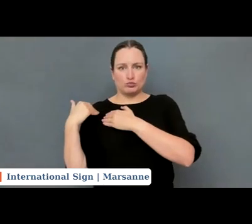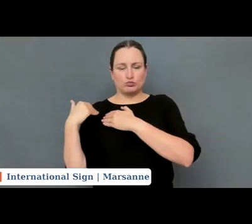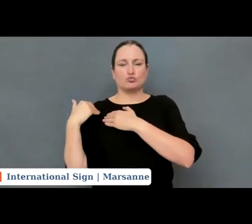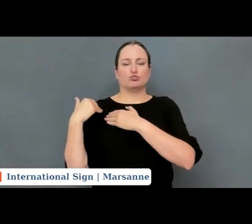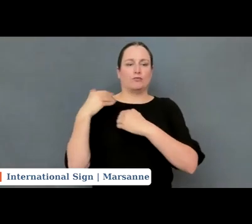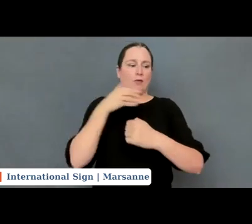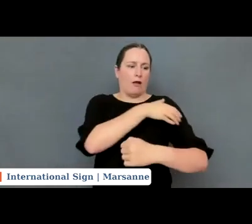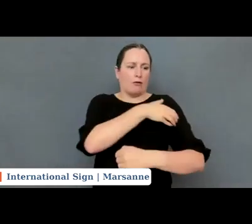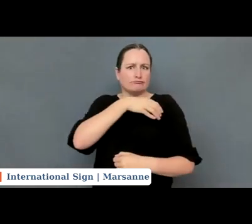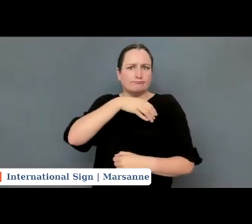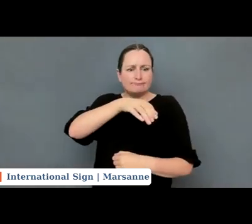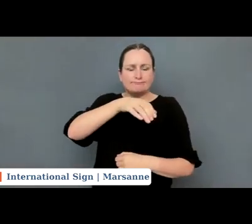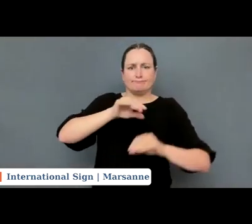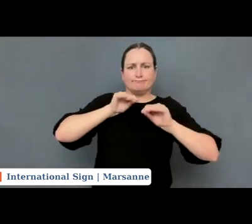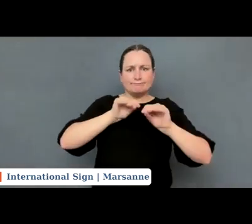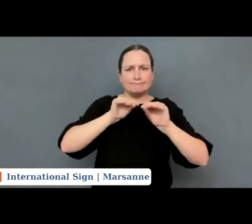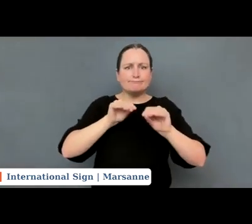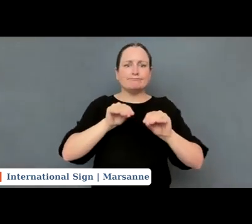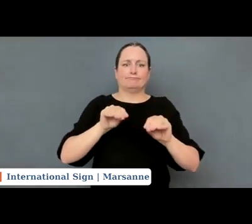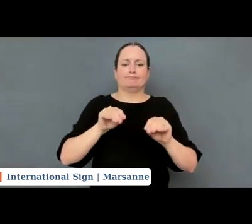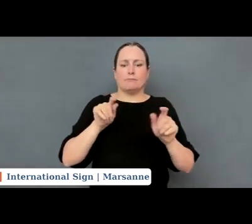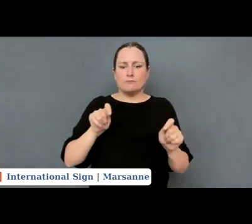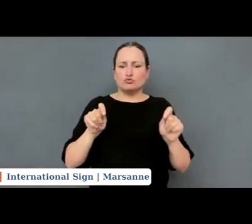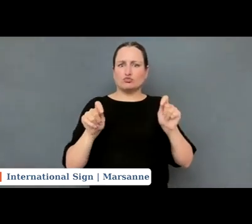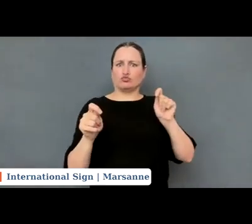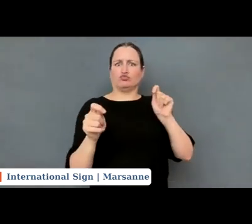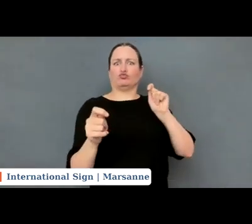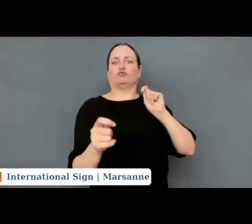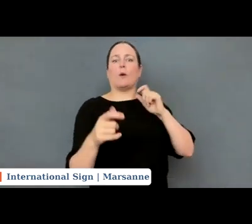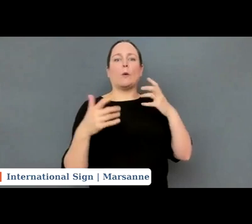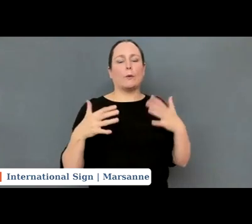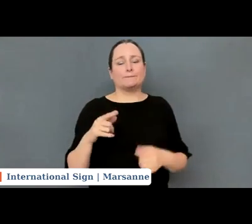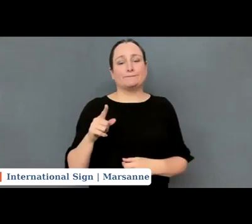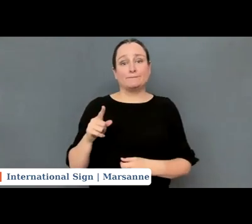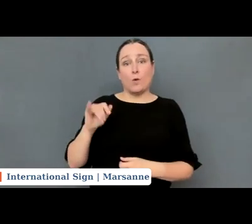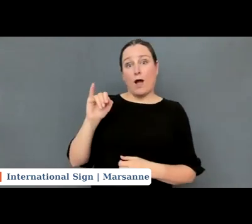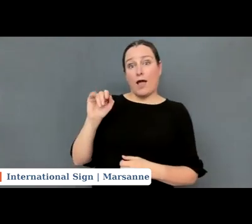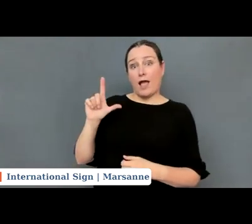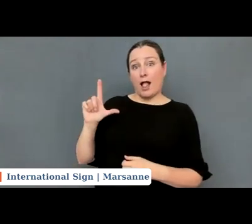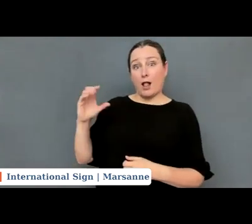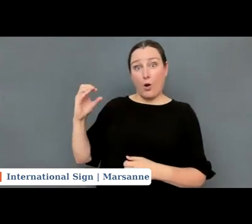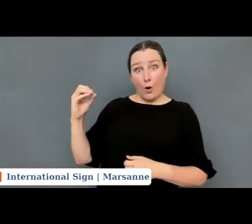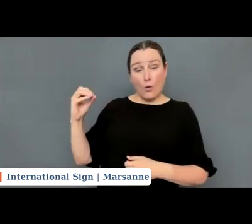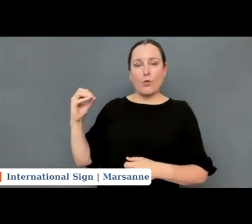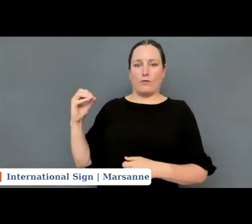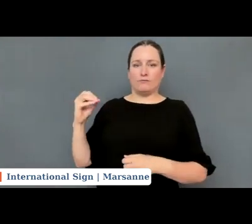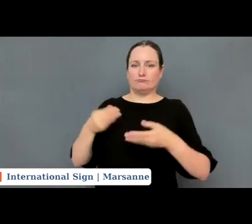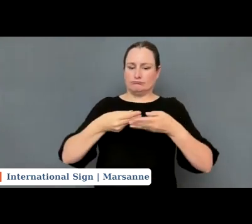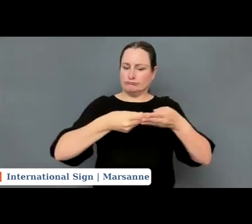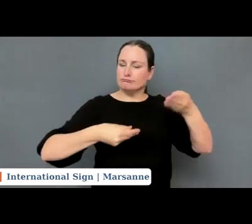Transform. And it has different tools and modules targeted at